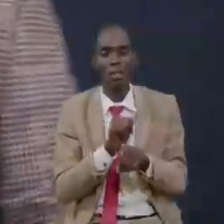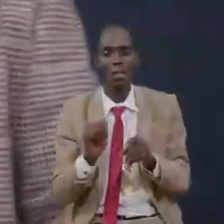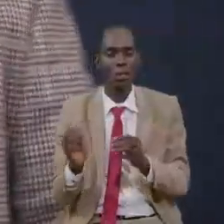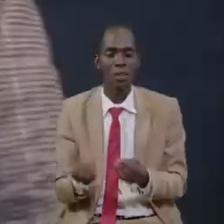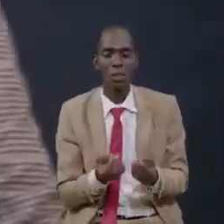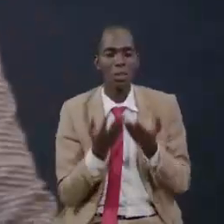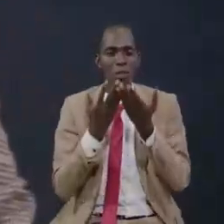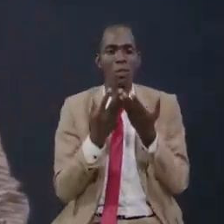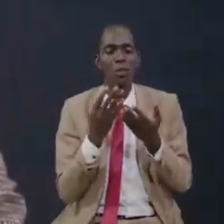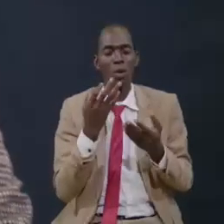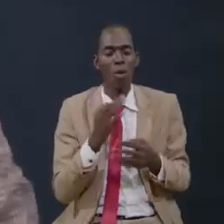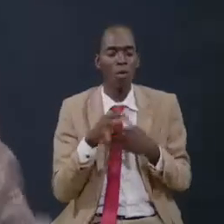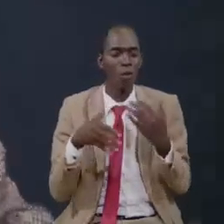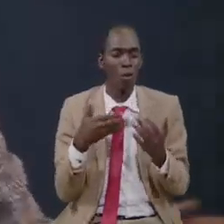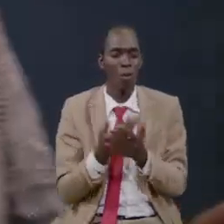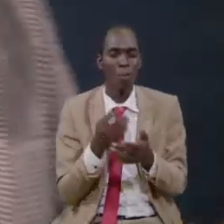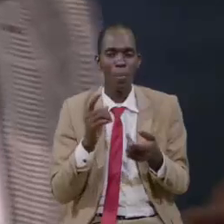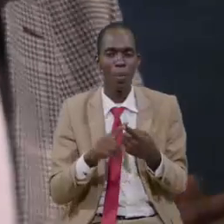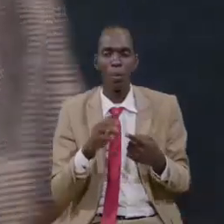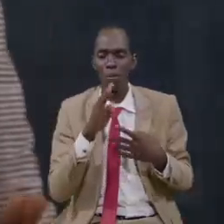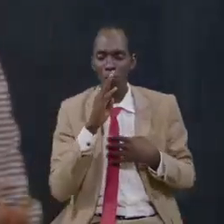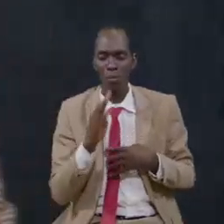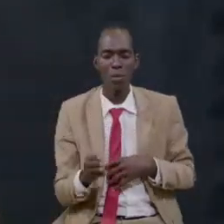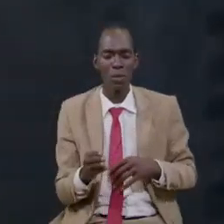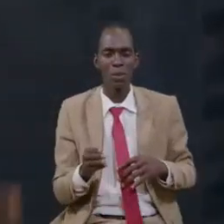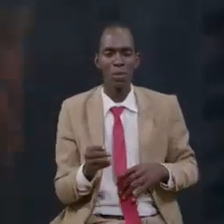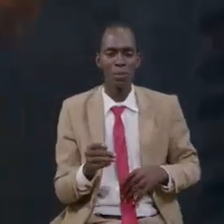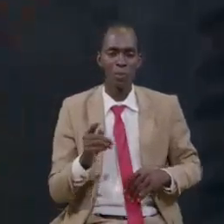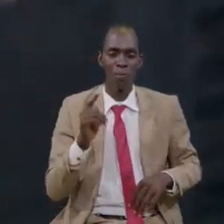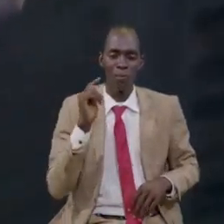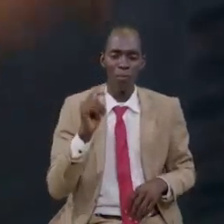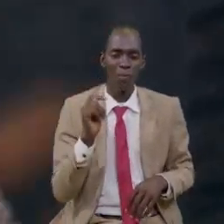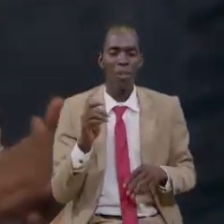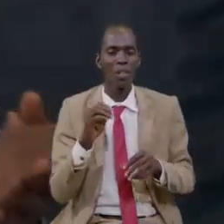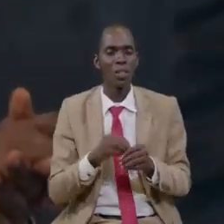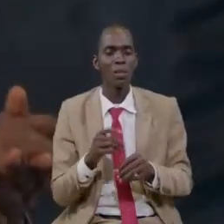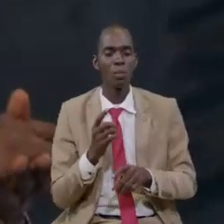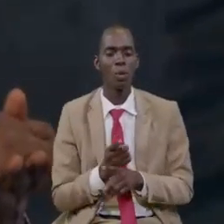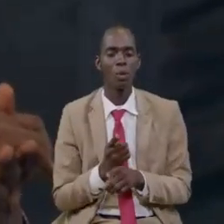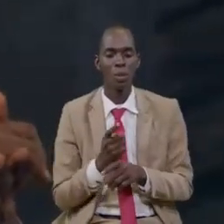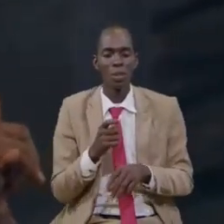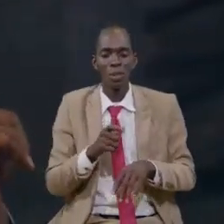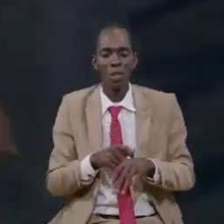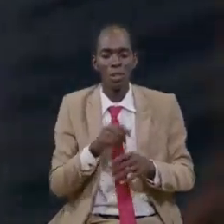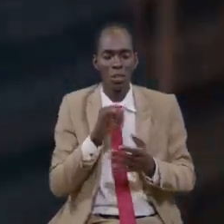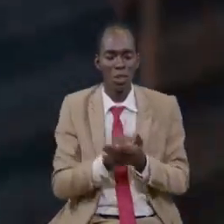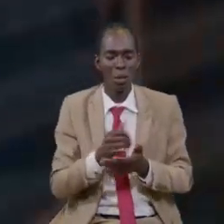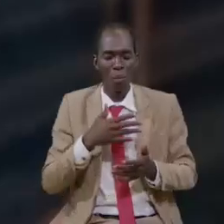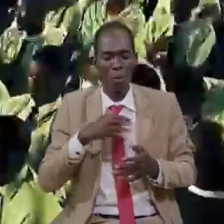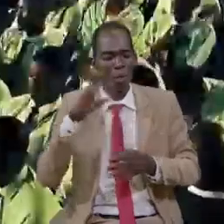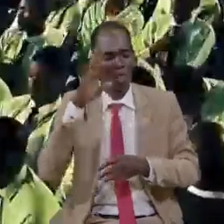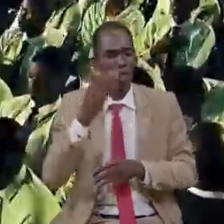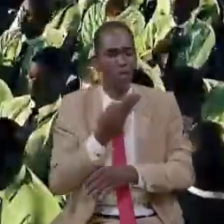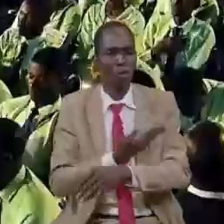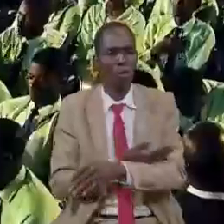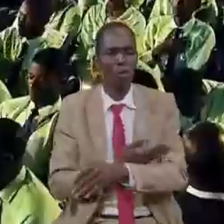testified in due time. Testified in due time. That my son there will testify in due